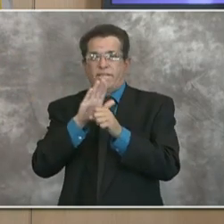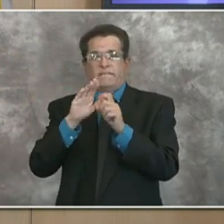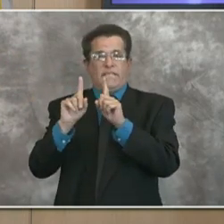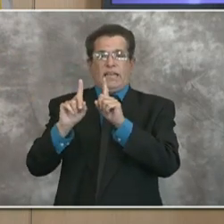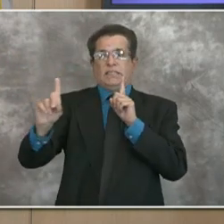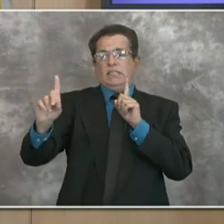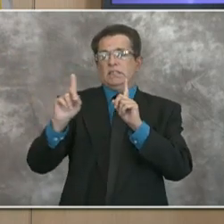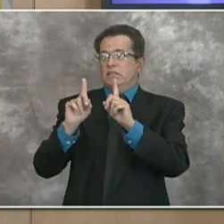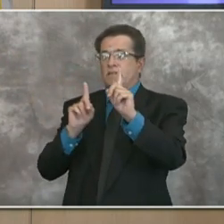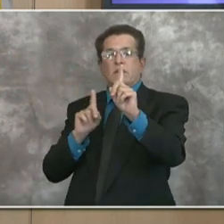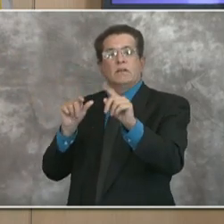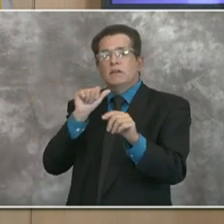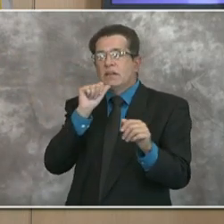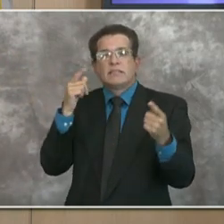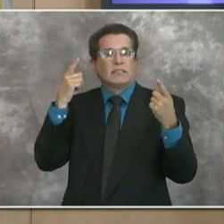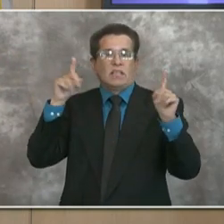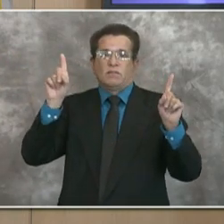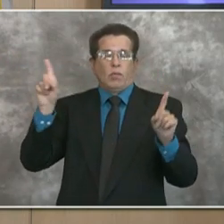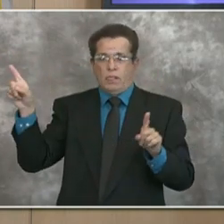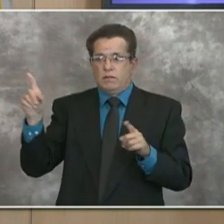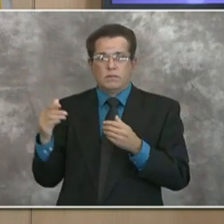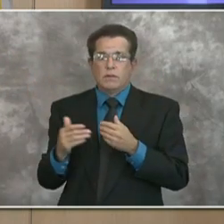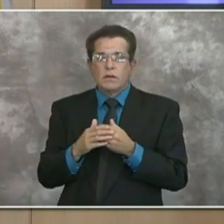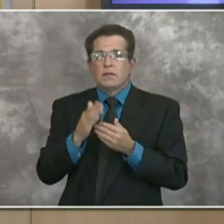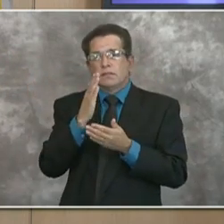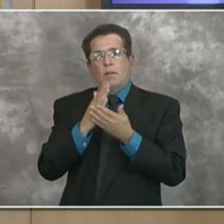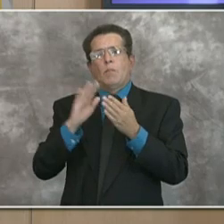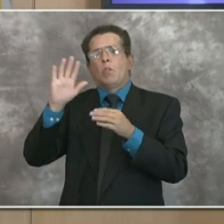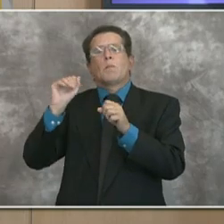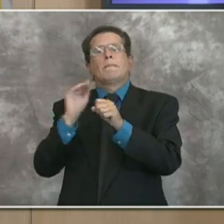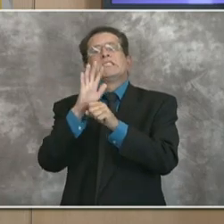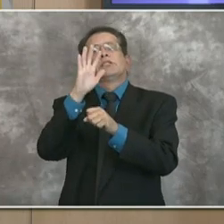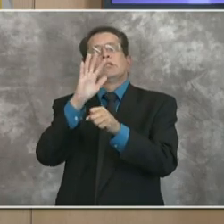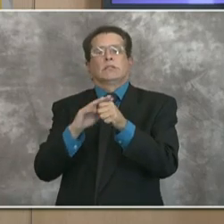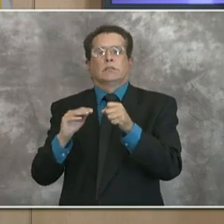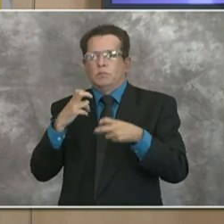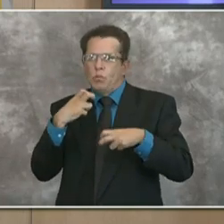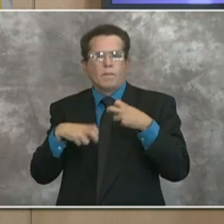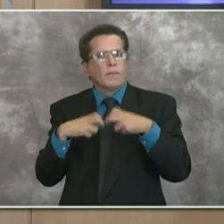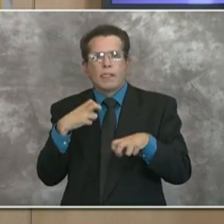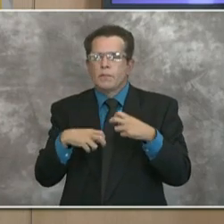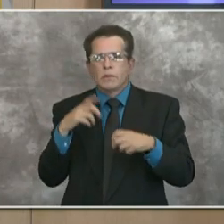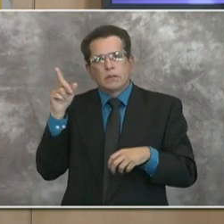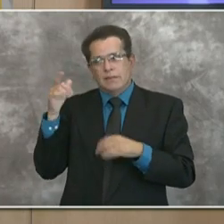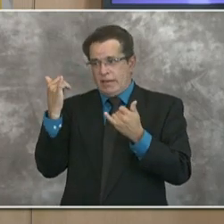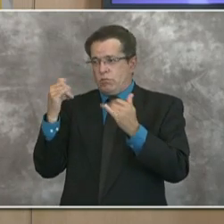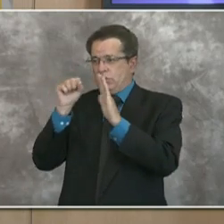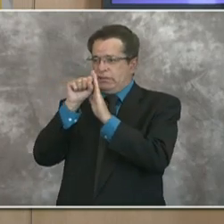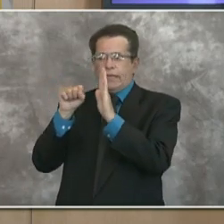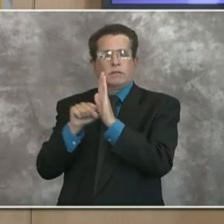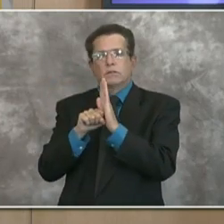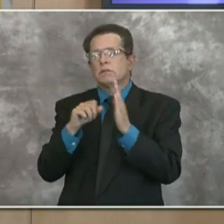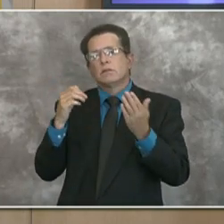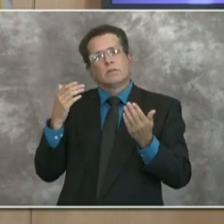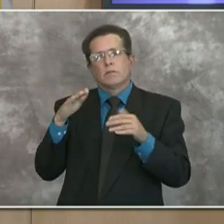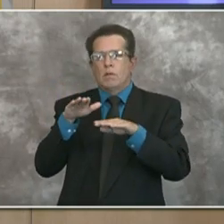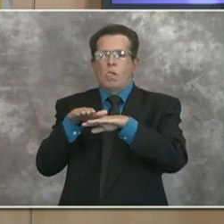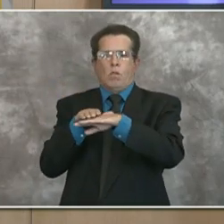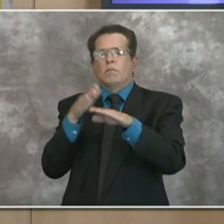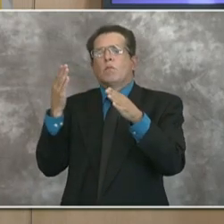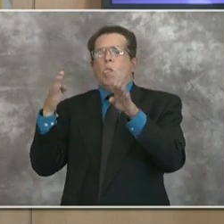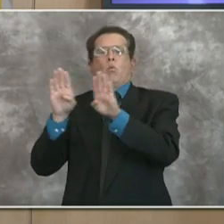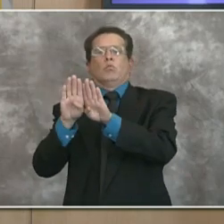and they have not been as successful in moving forward, particularly with their beaches. Those areas of the states are now being closed and moving